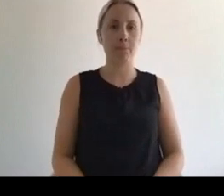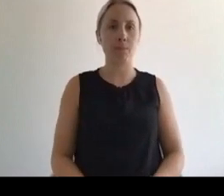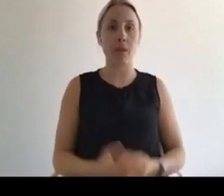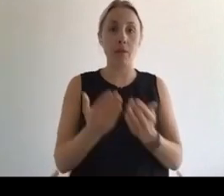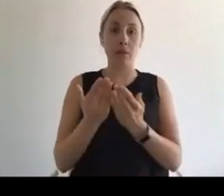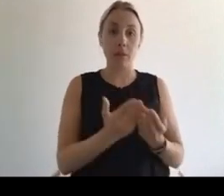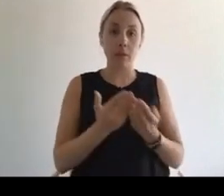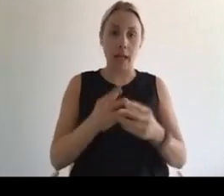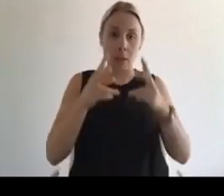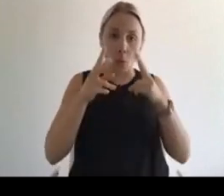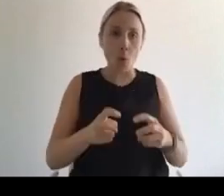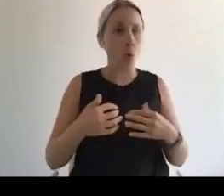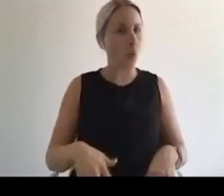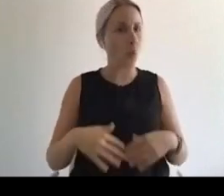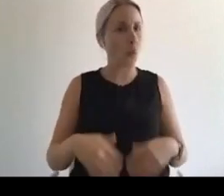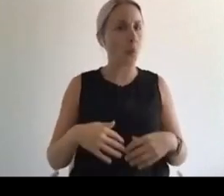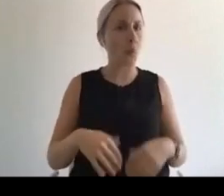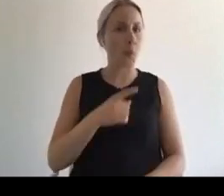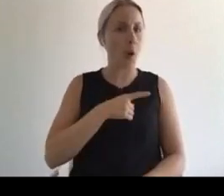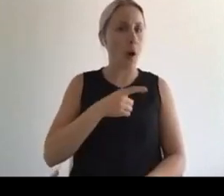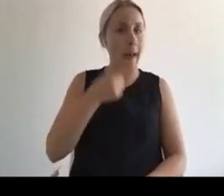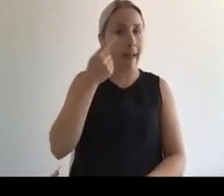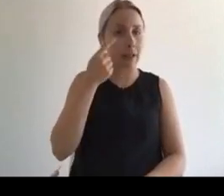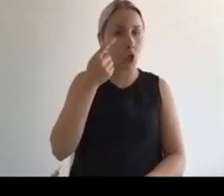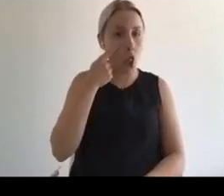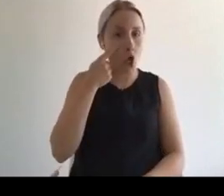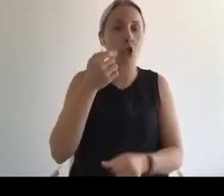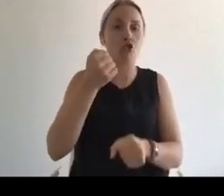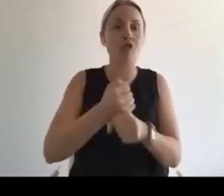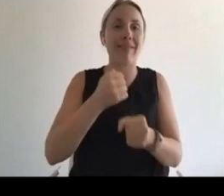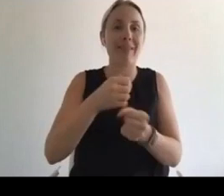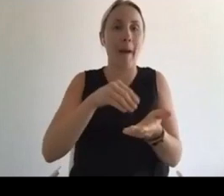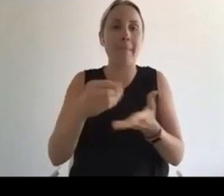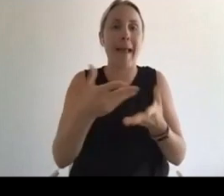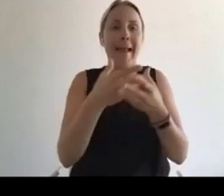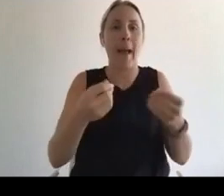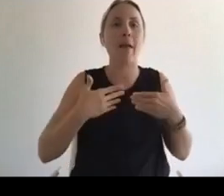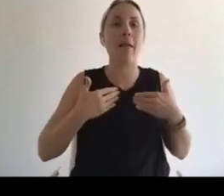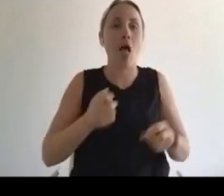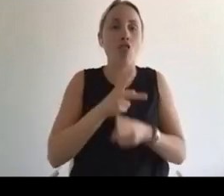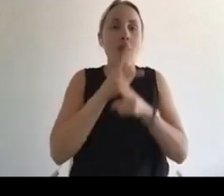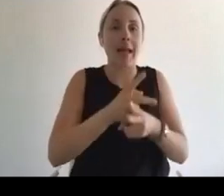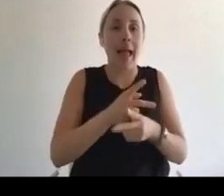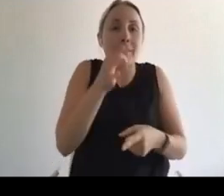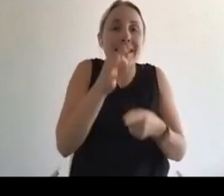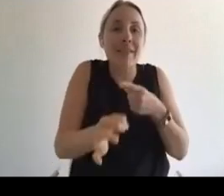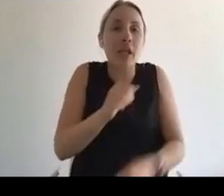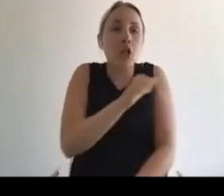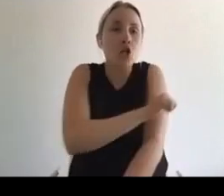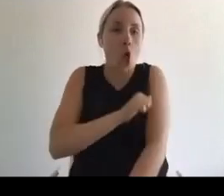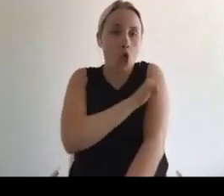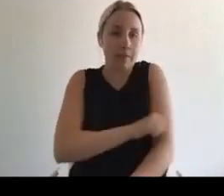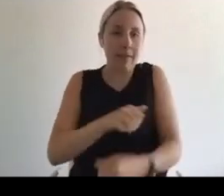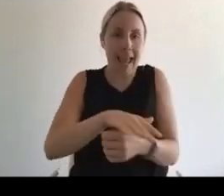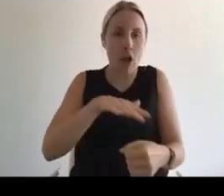been looking at the gender pay gap in healthcare generally, but in nursing more specifically. And what we found is that